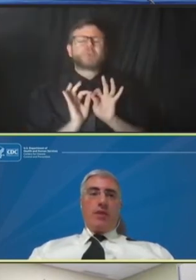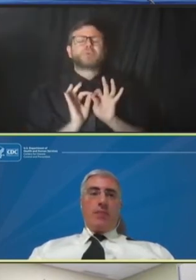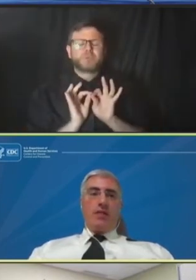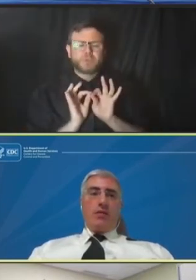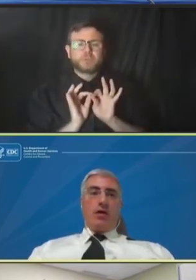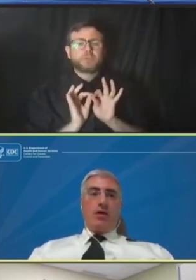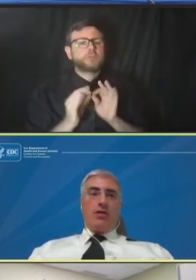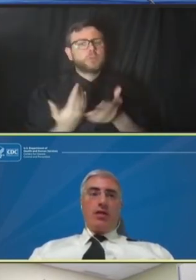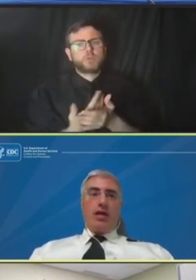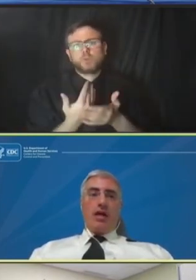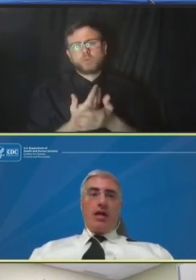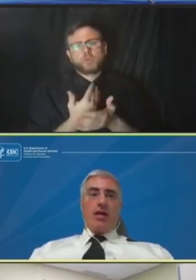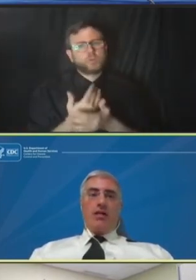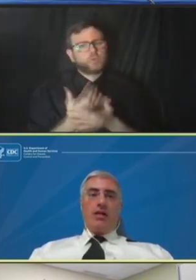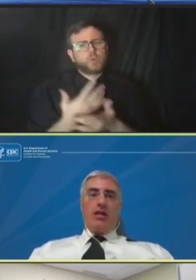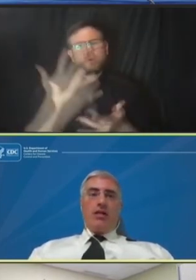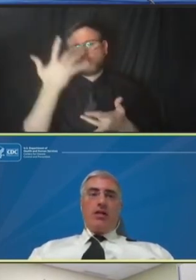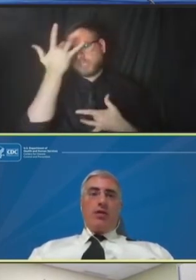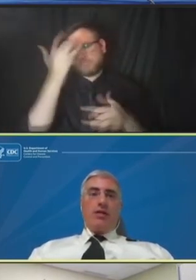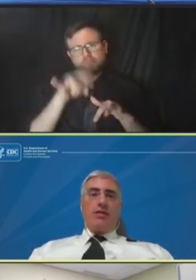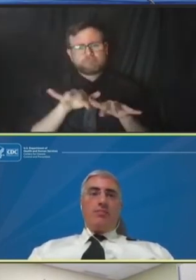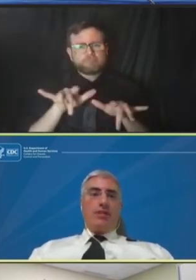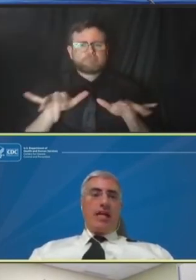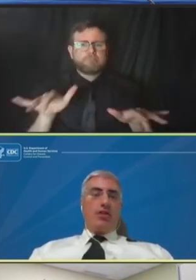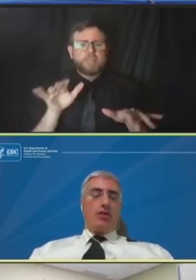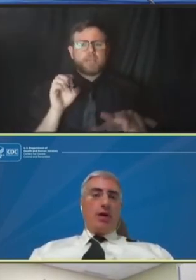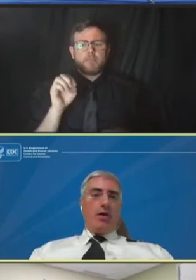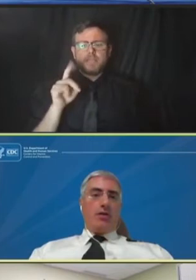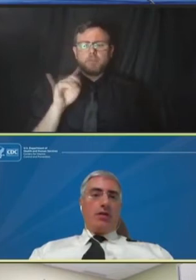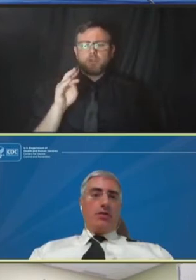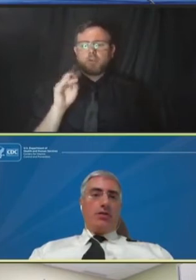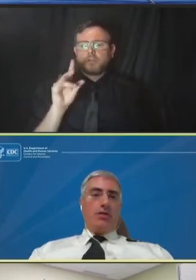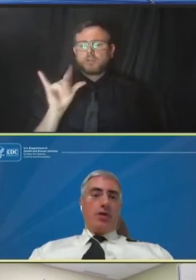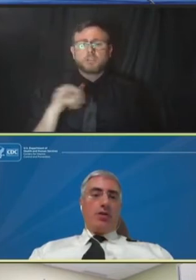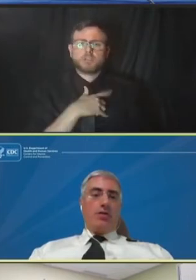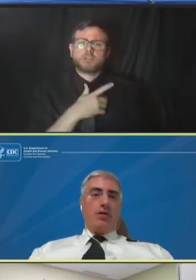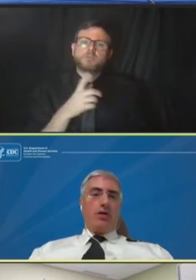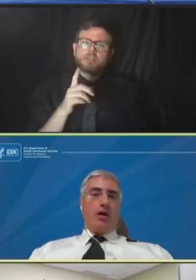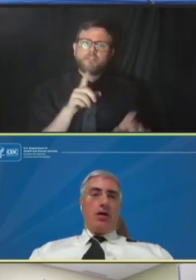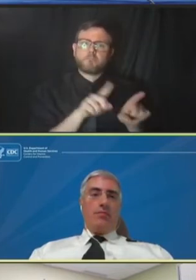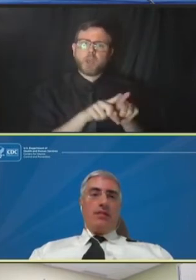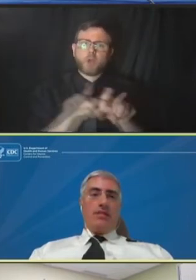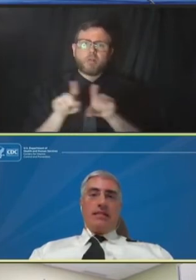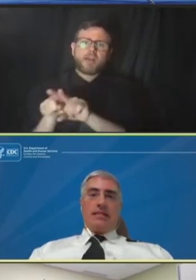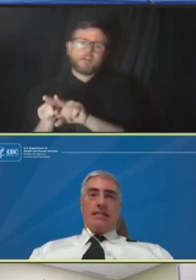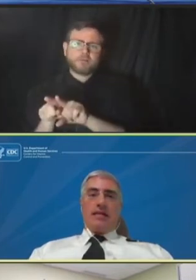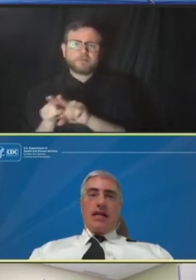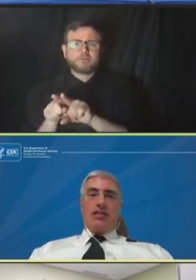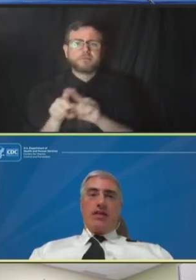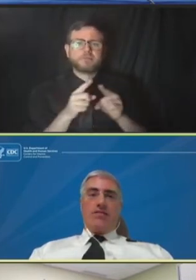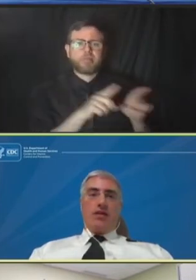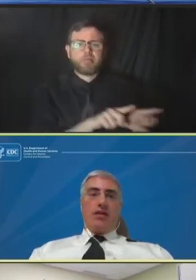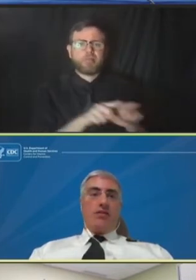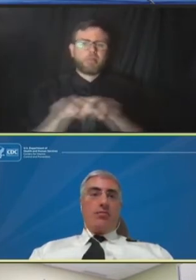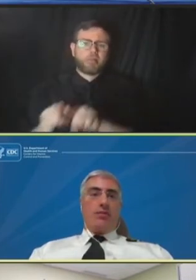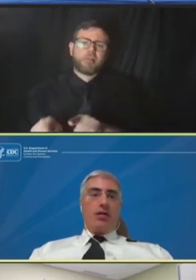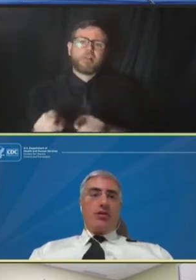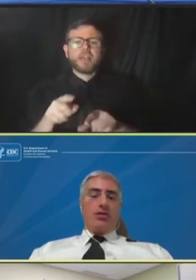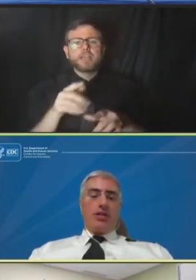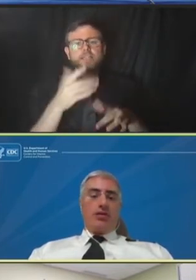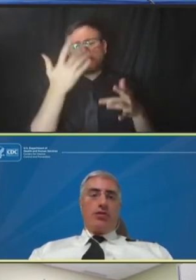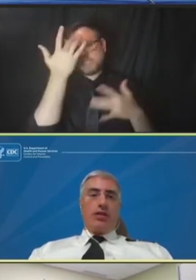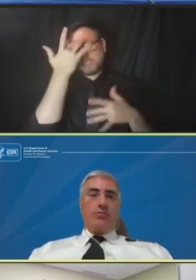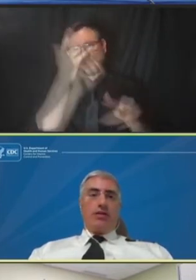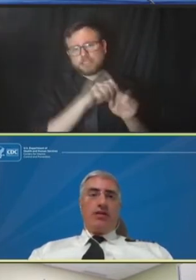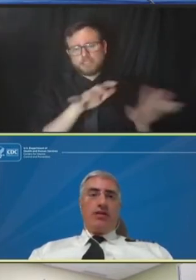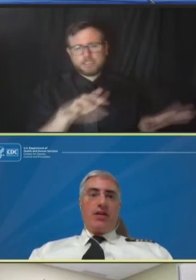new epidemiology and its potential parallels to other diseases like HIV, other potential